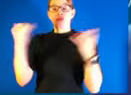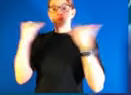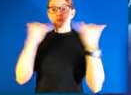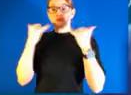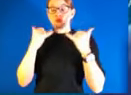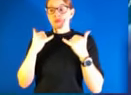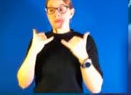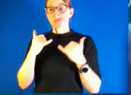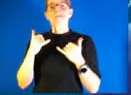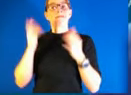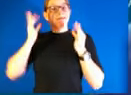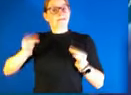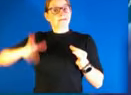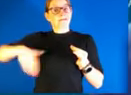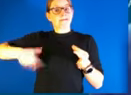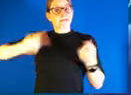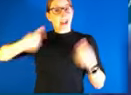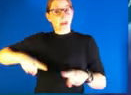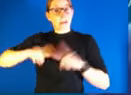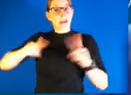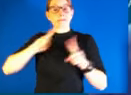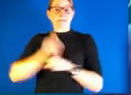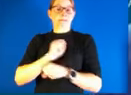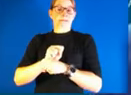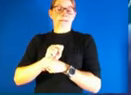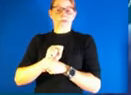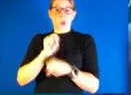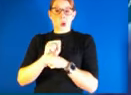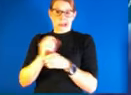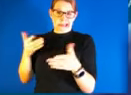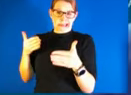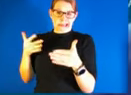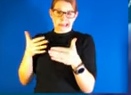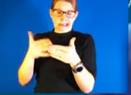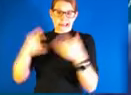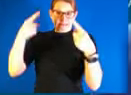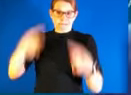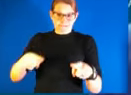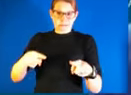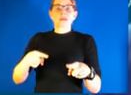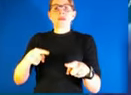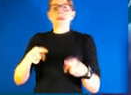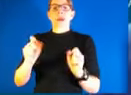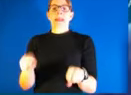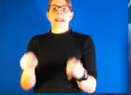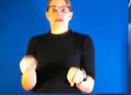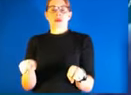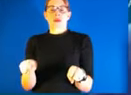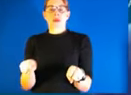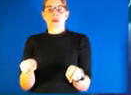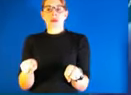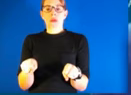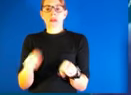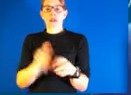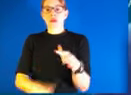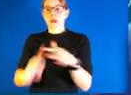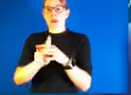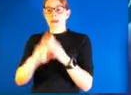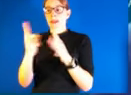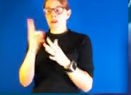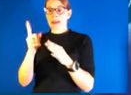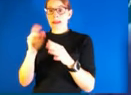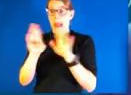haven't made the decision yet, but we're actually working towards a potential of basically showing up to someone's house,